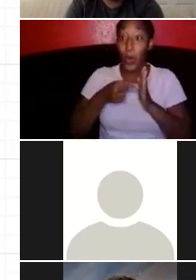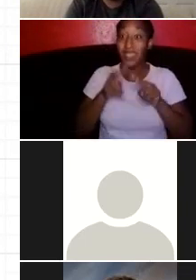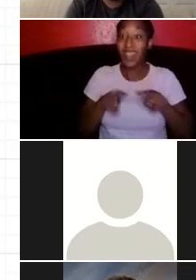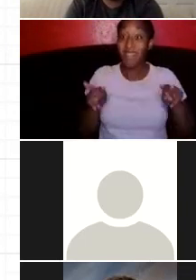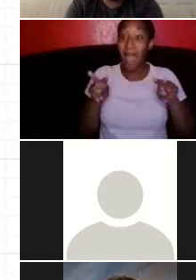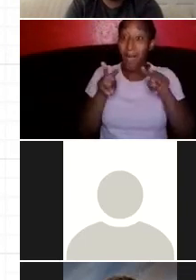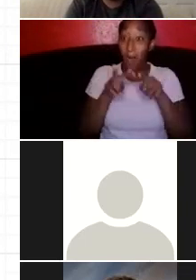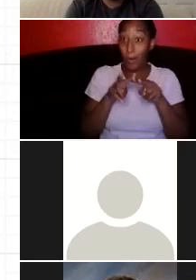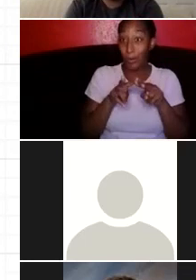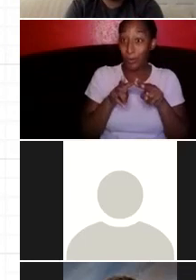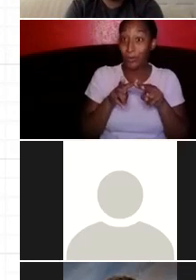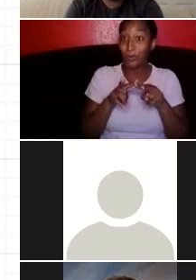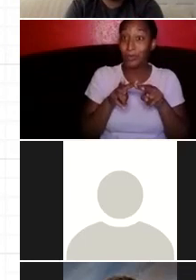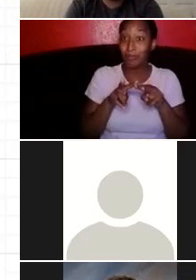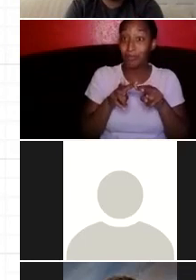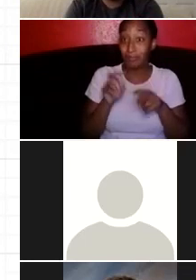Okay.